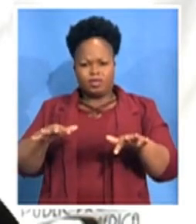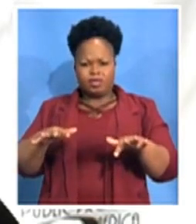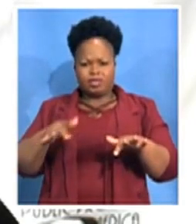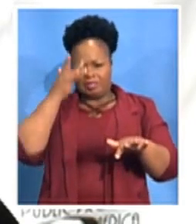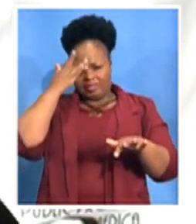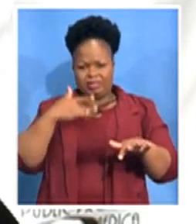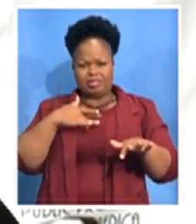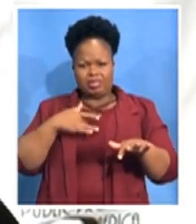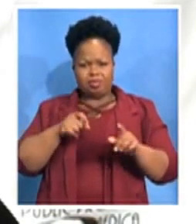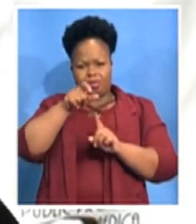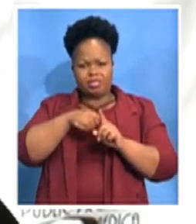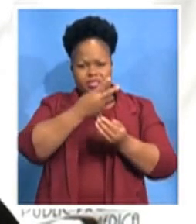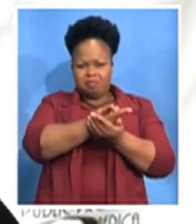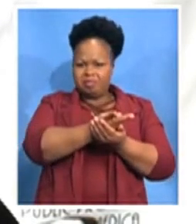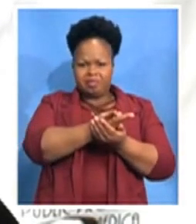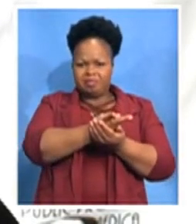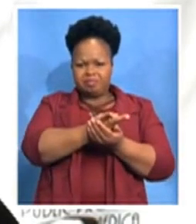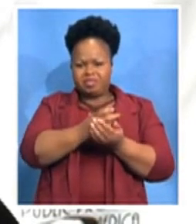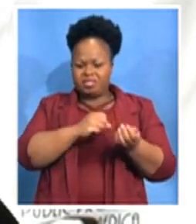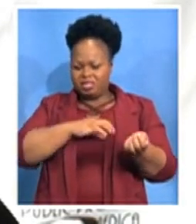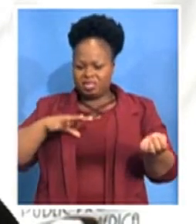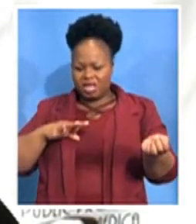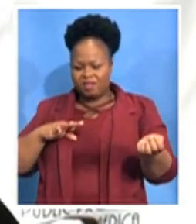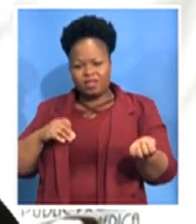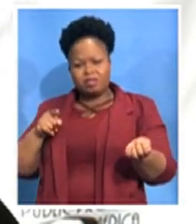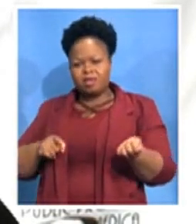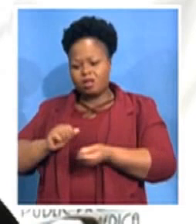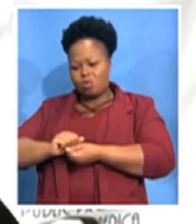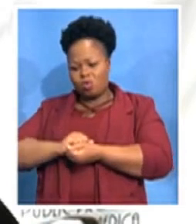have the appropriate equipment to protect themselves.